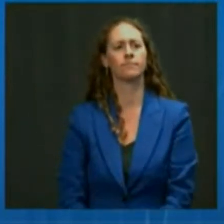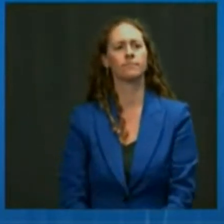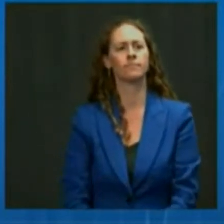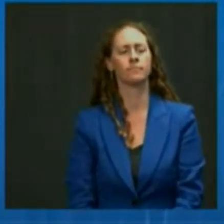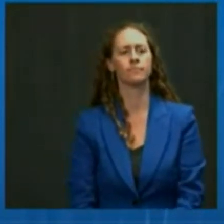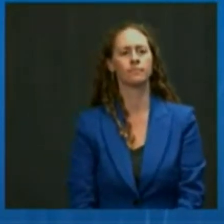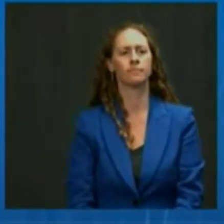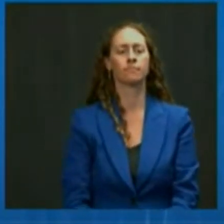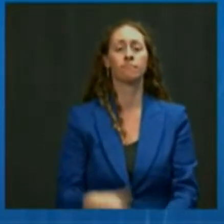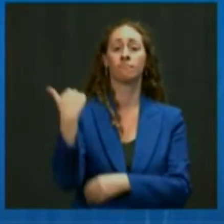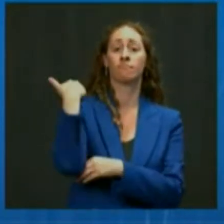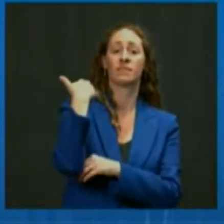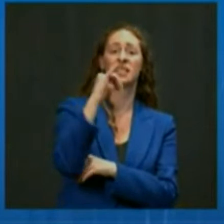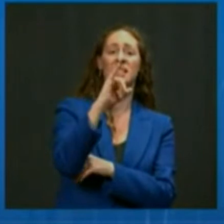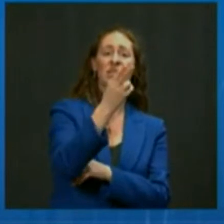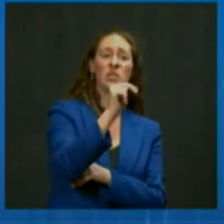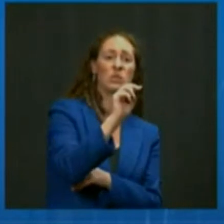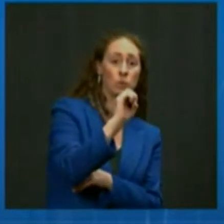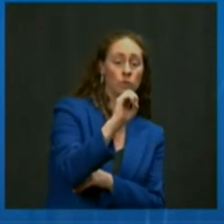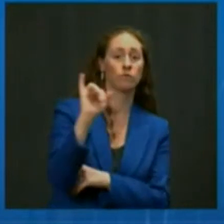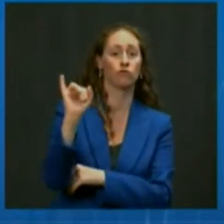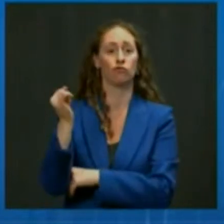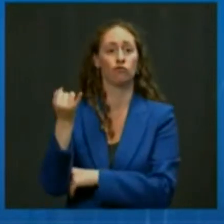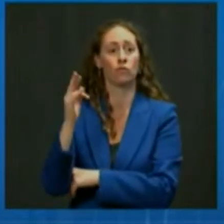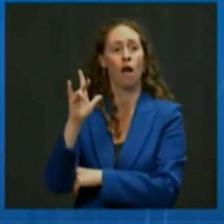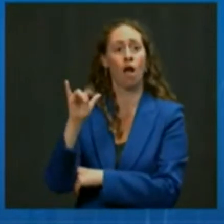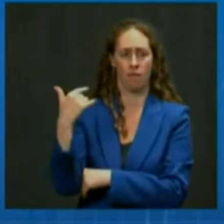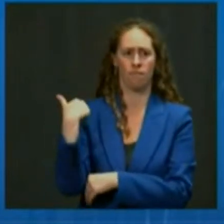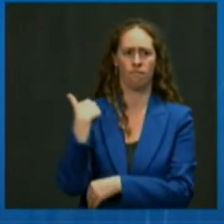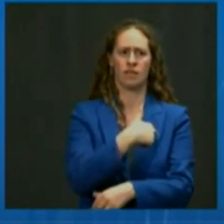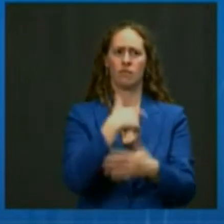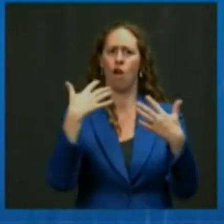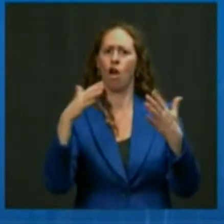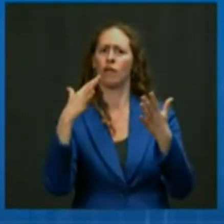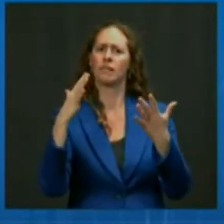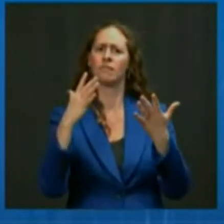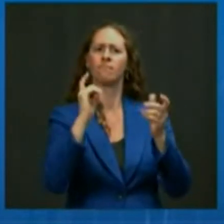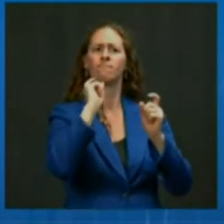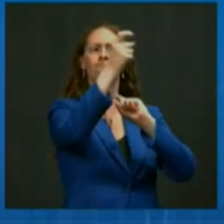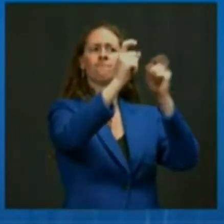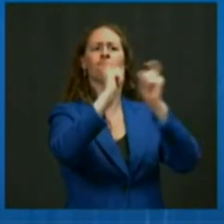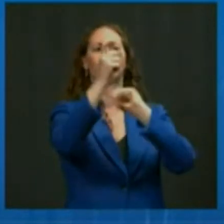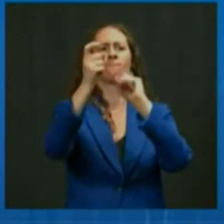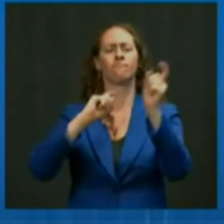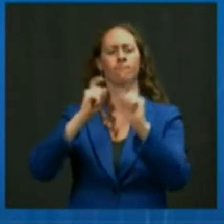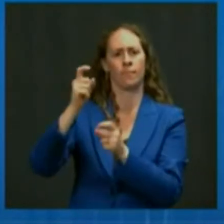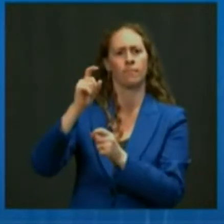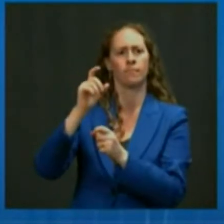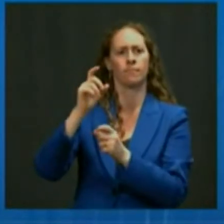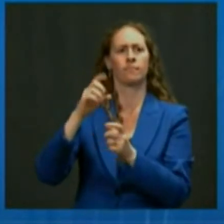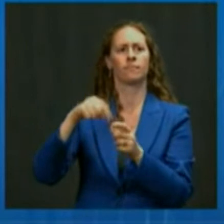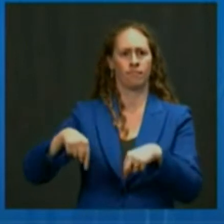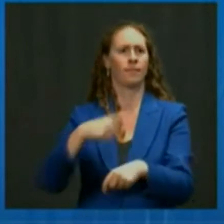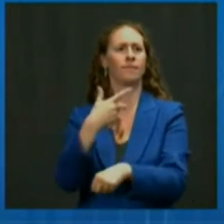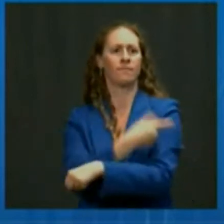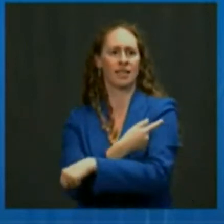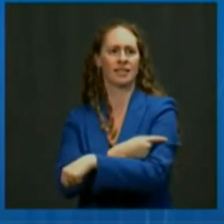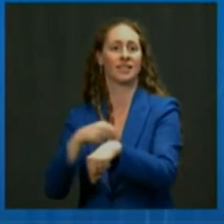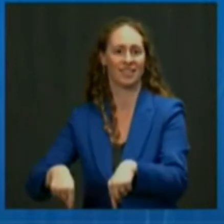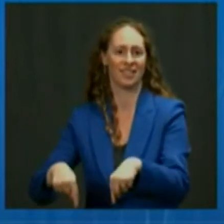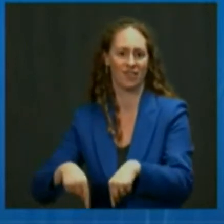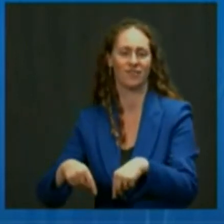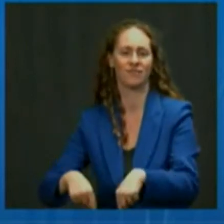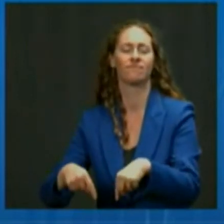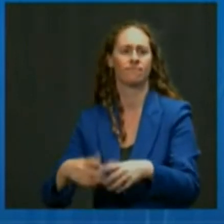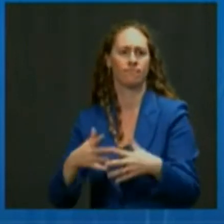the U.S. administered 50 million shots here in the United States, and we shipped more